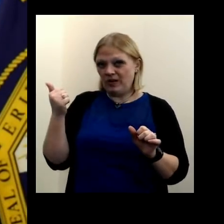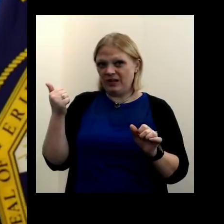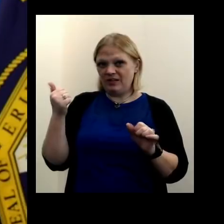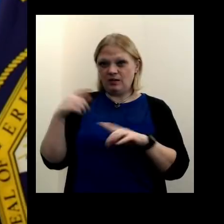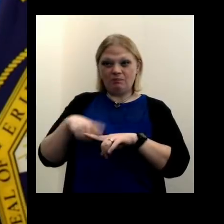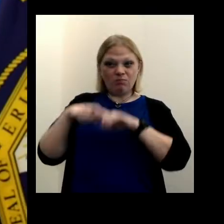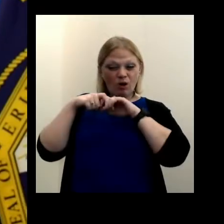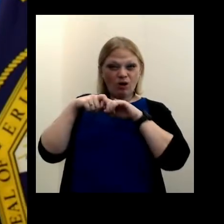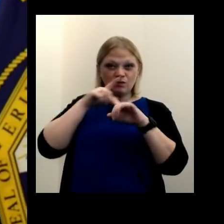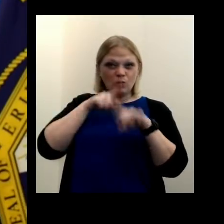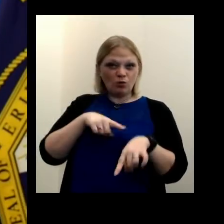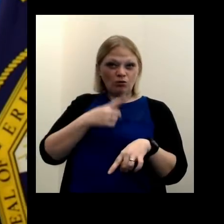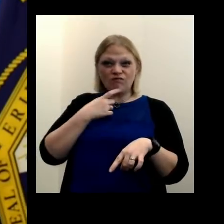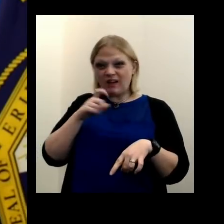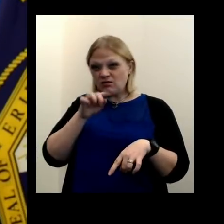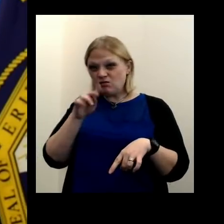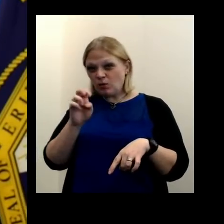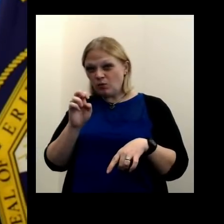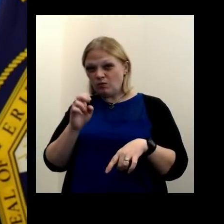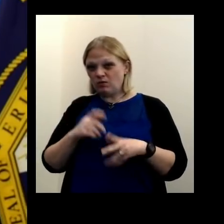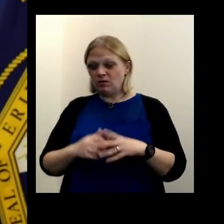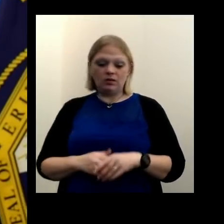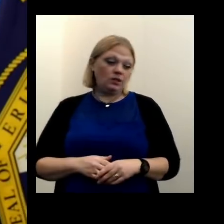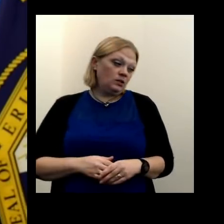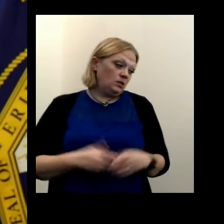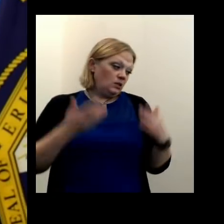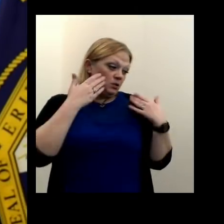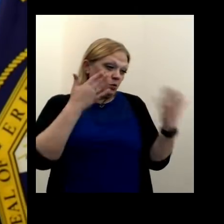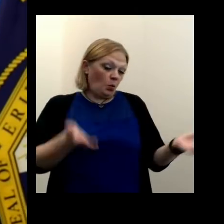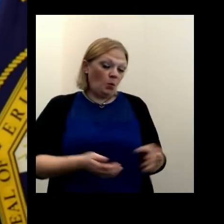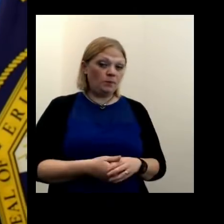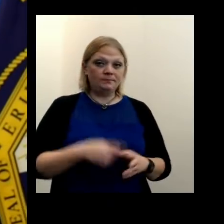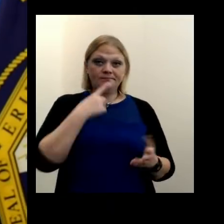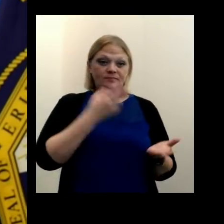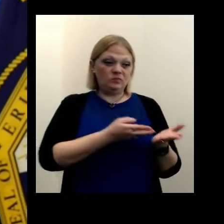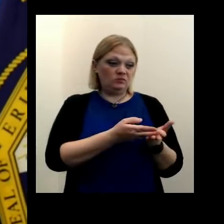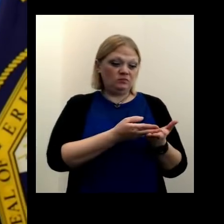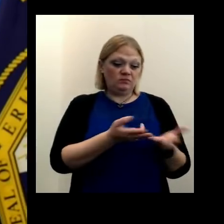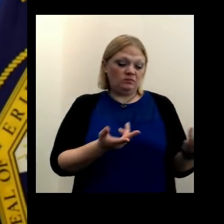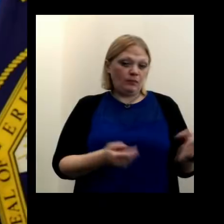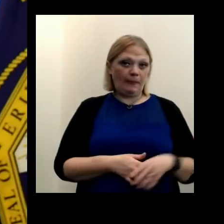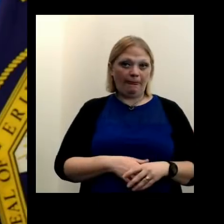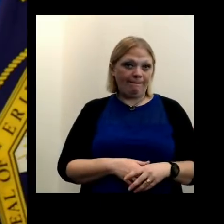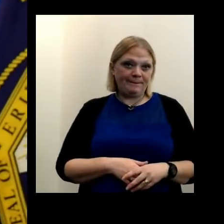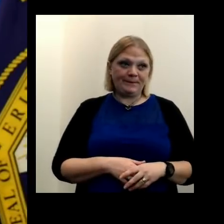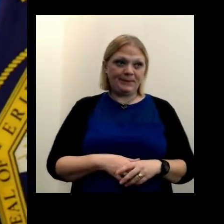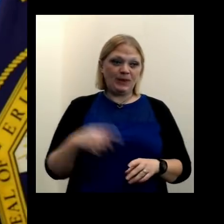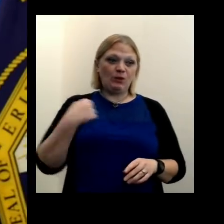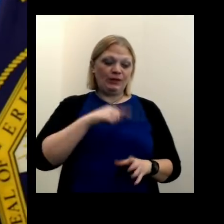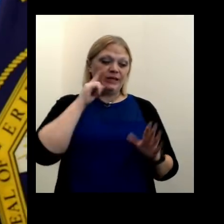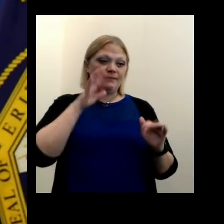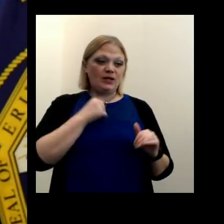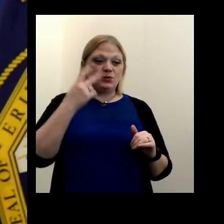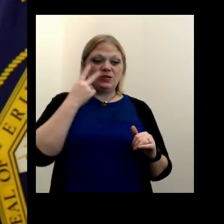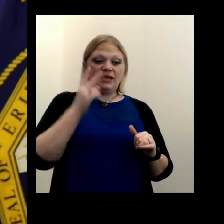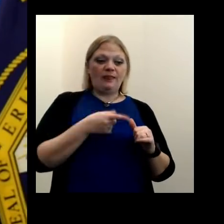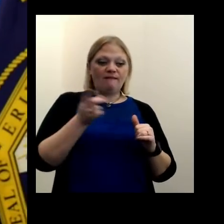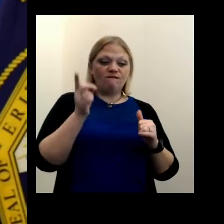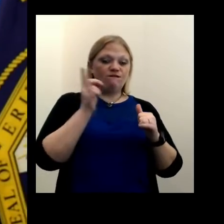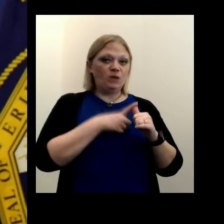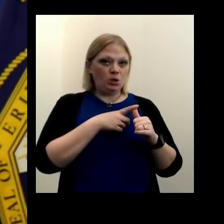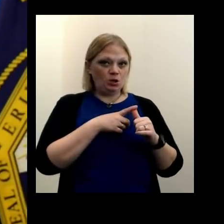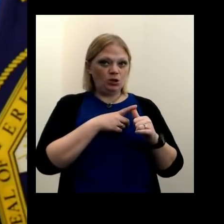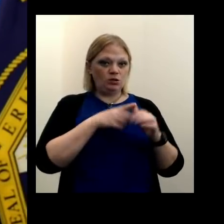order or a red zone? I don't know, to tell you the truth, Steve. As I said, we expect to see the first